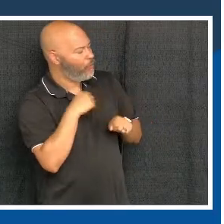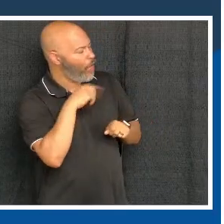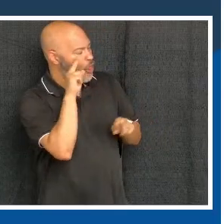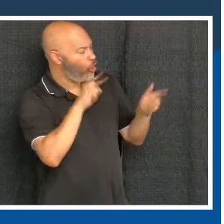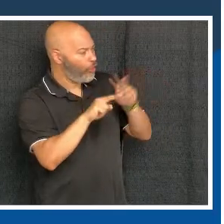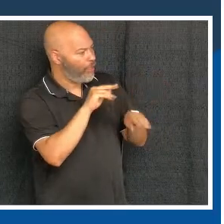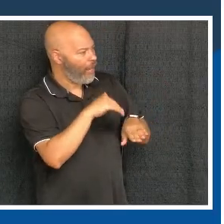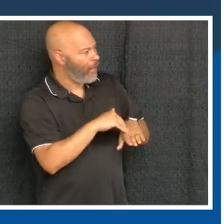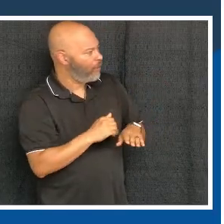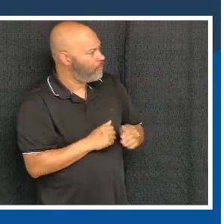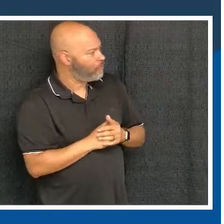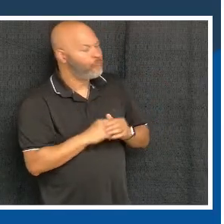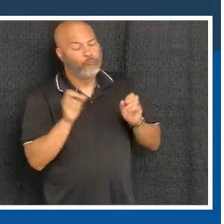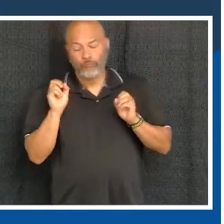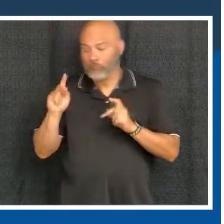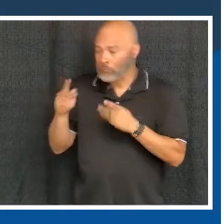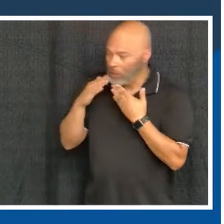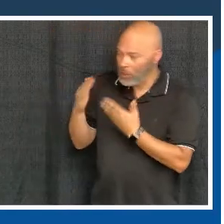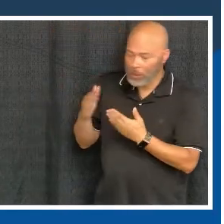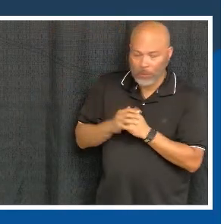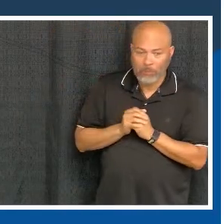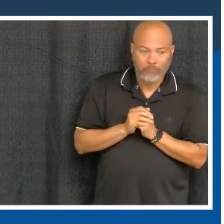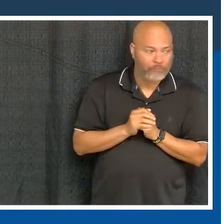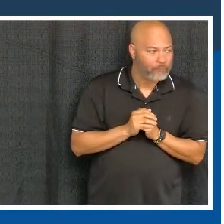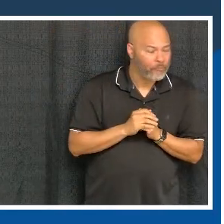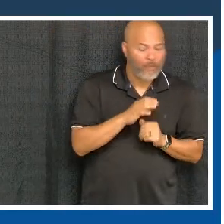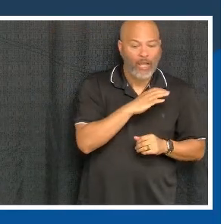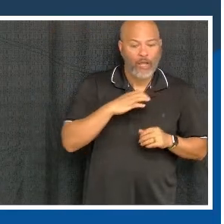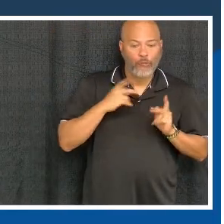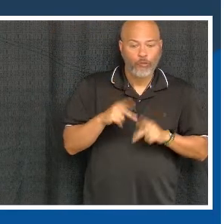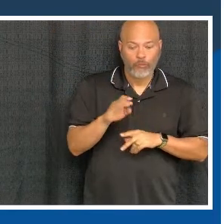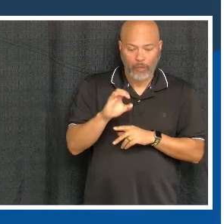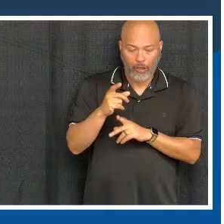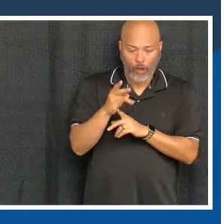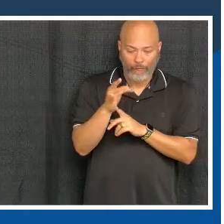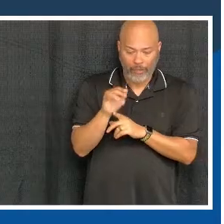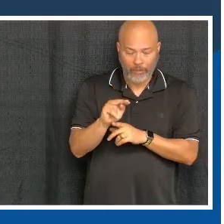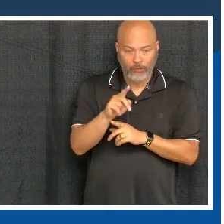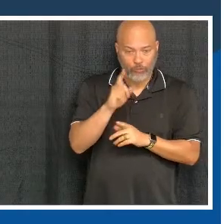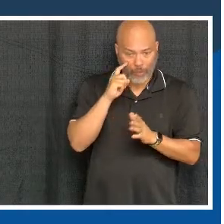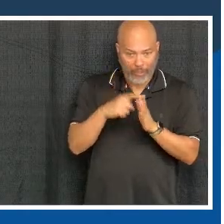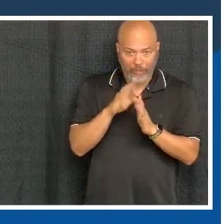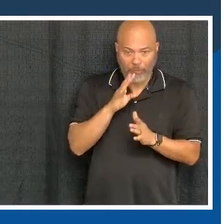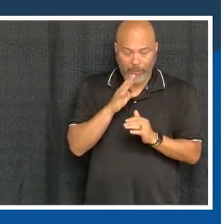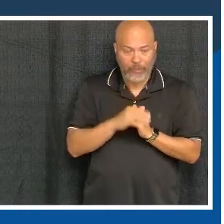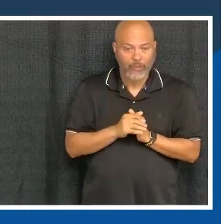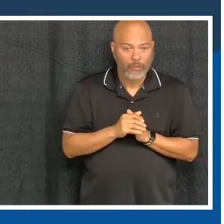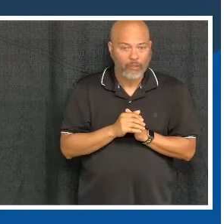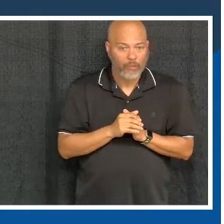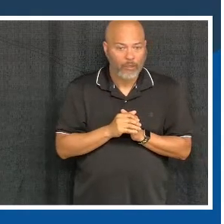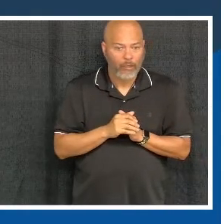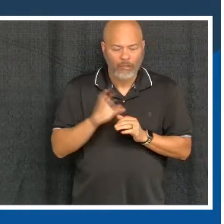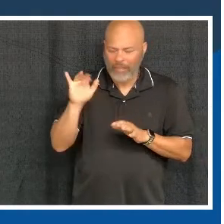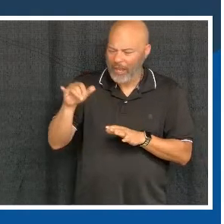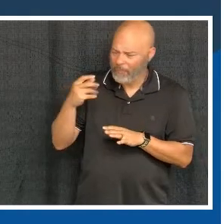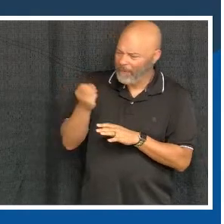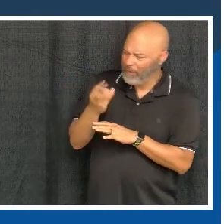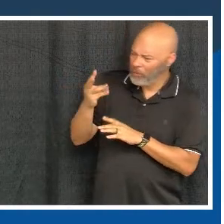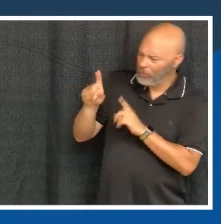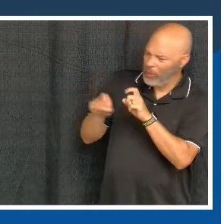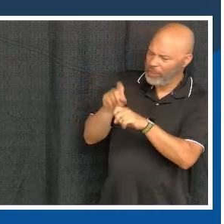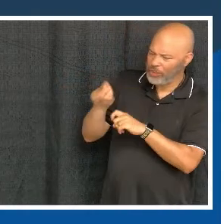All right, thank you. Councilman McLaughlin, you're recognized. Thank you, Mayor. Just a few